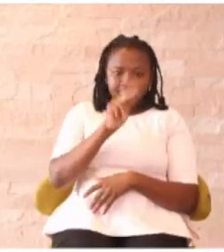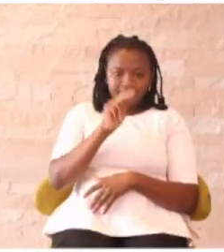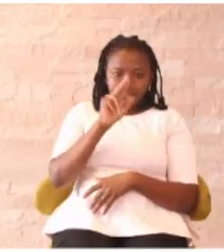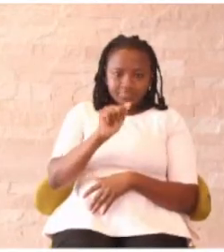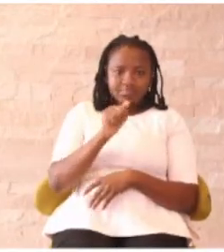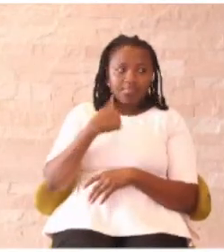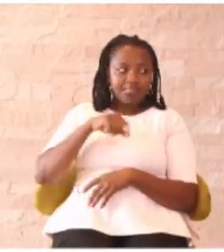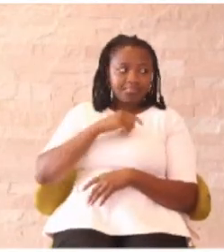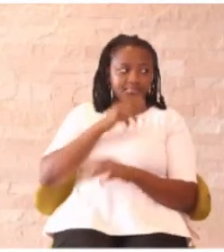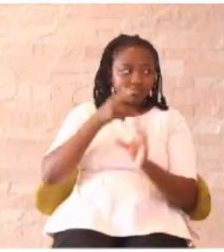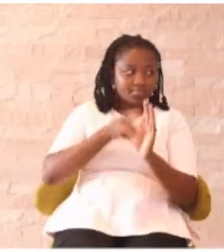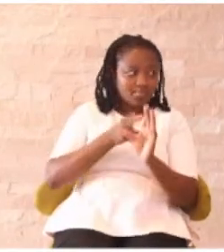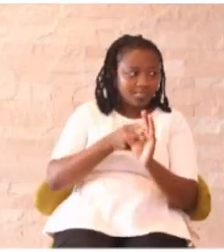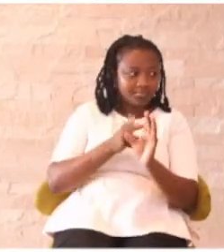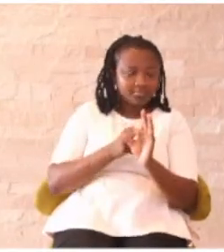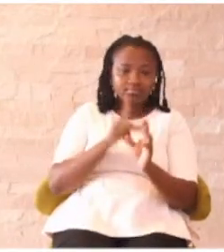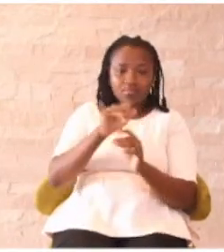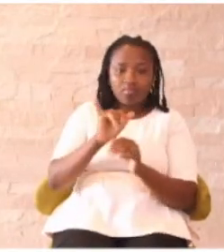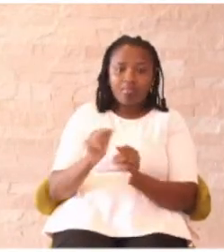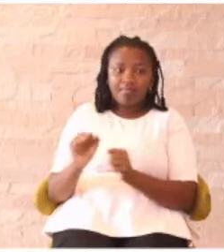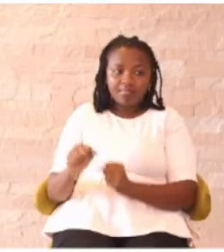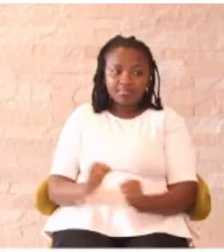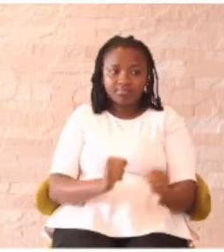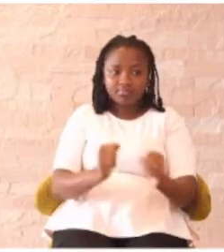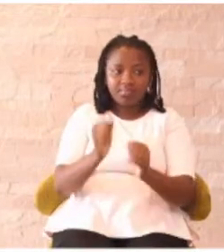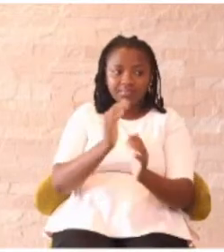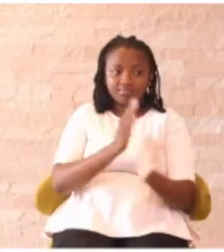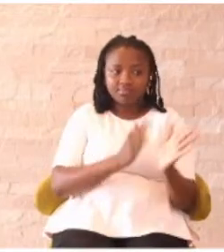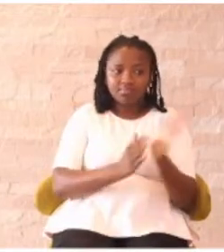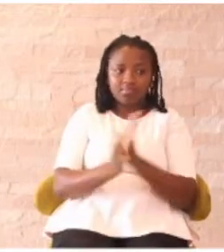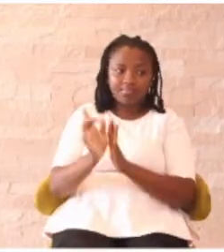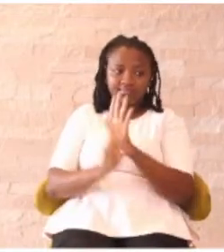take part in their strategic plan development.